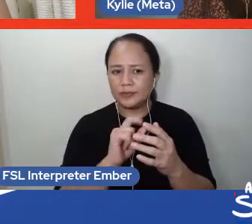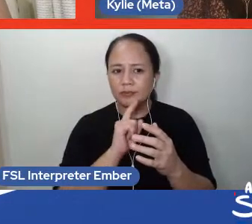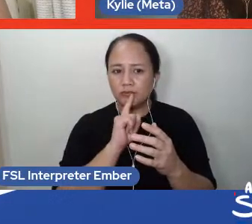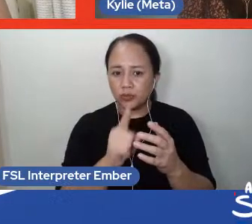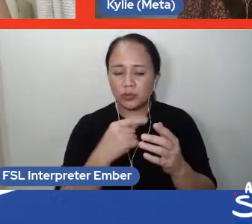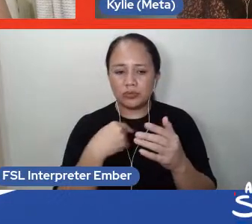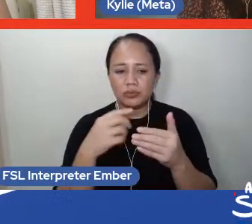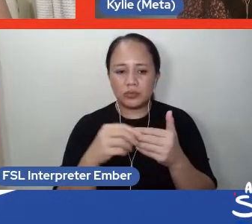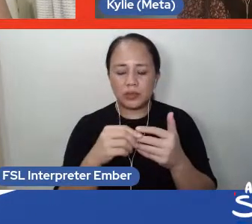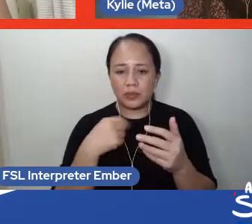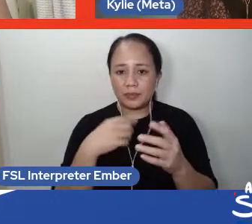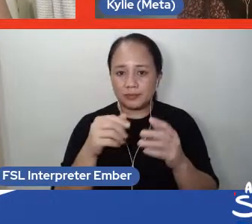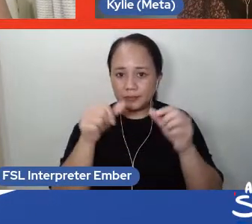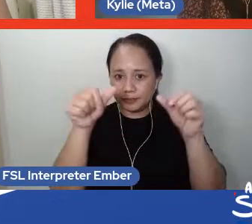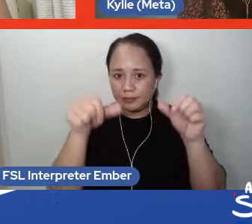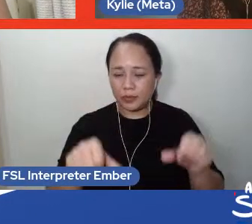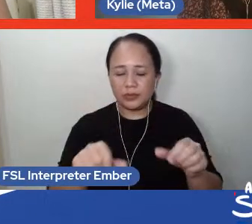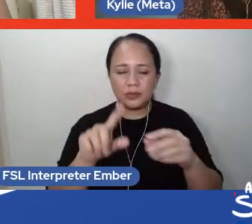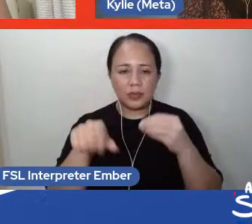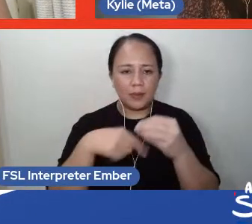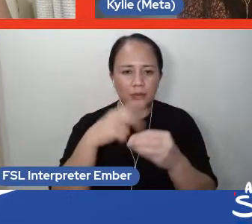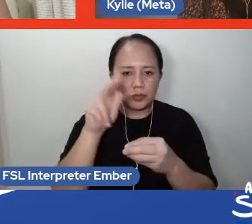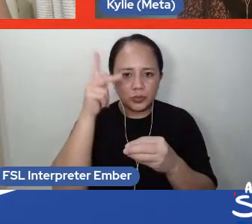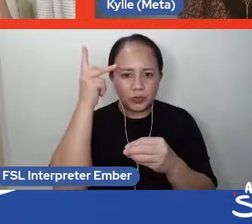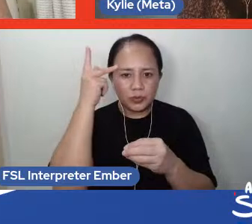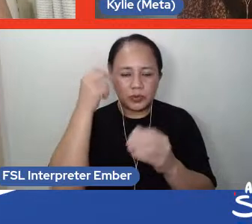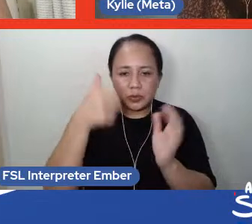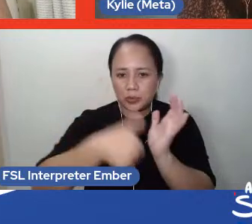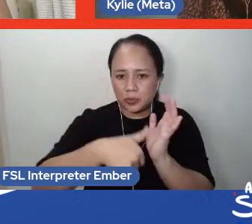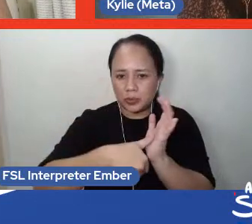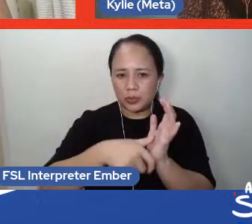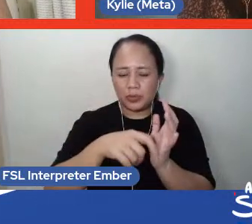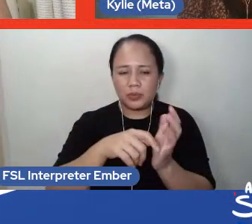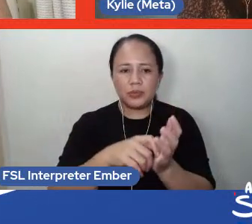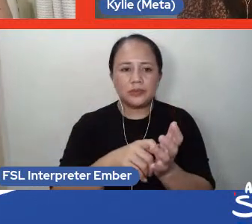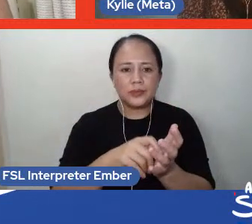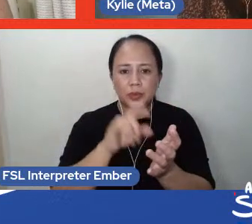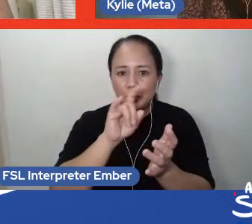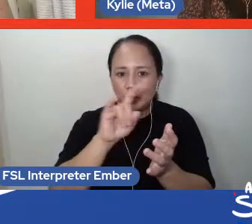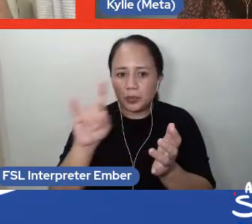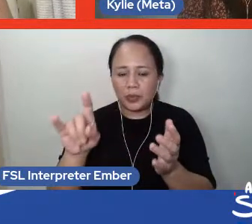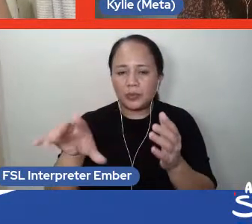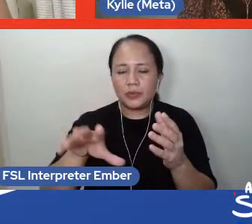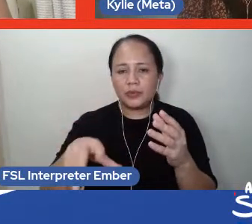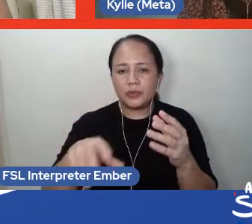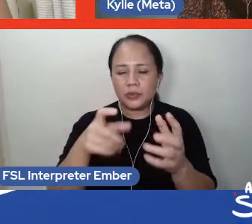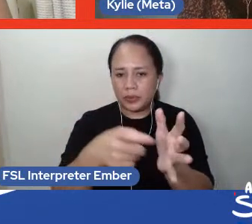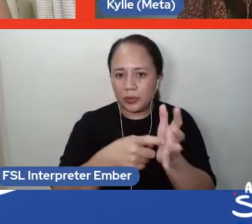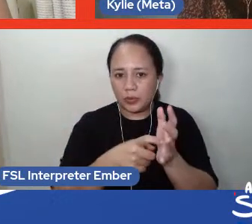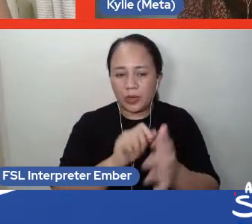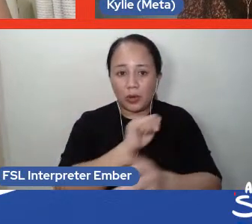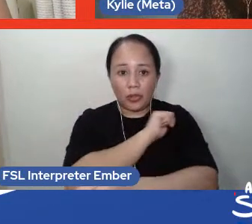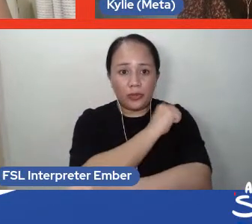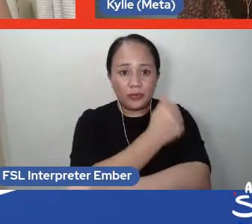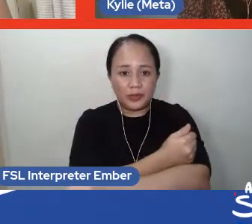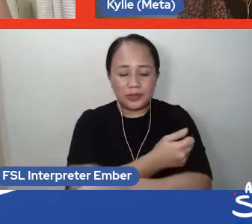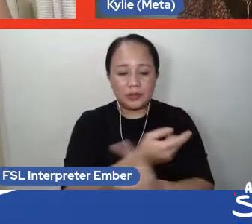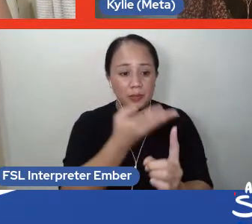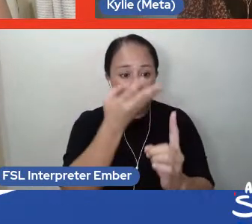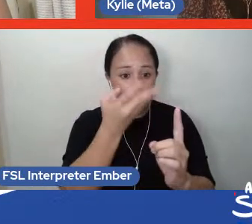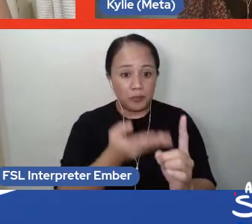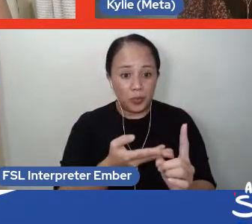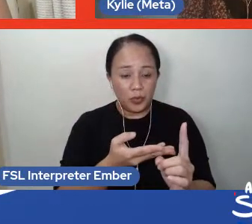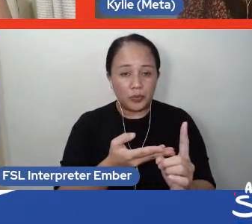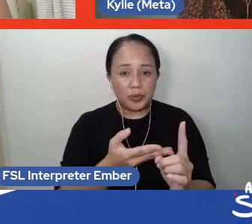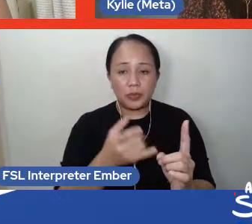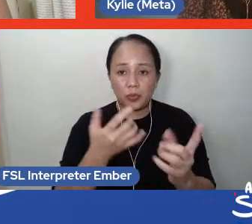order to place ads about political and electoral ads, we require authorizations, right? So the person that wants to place ads